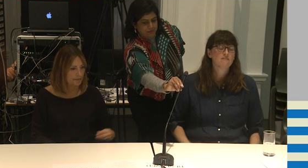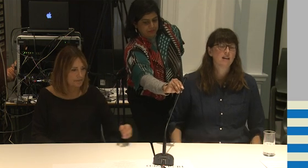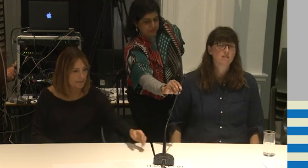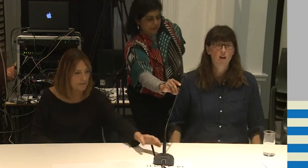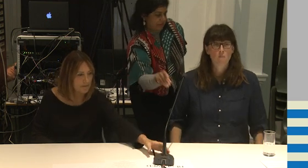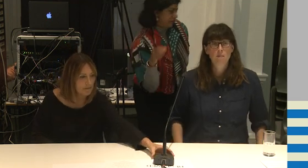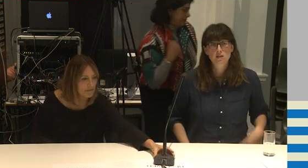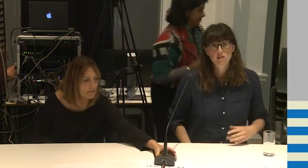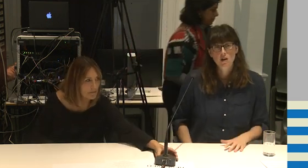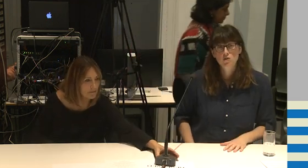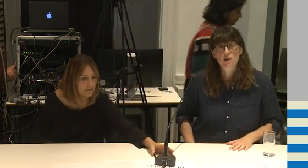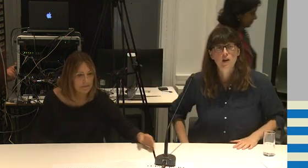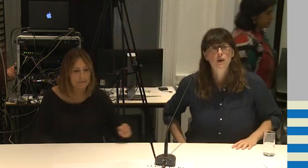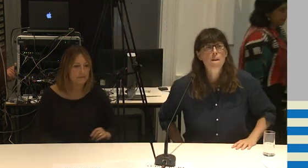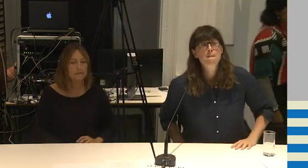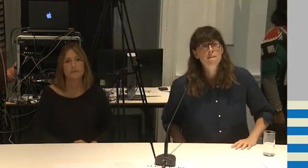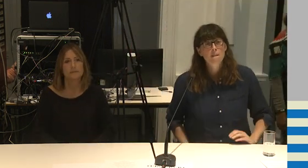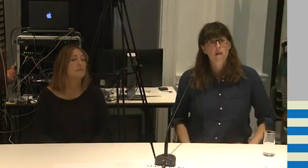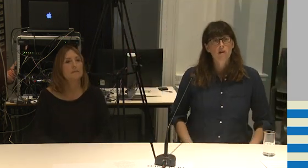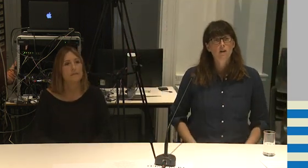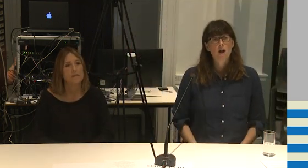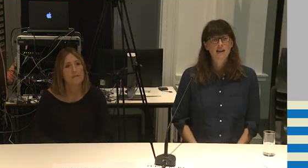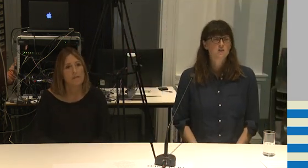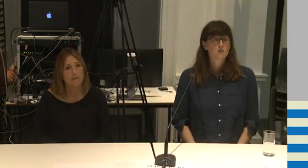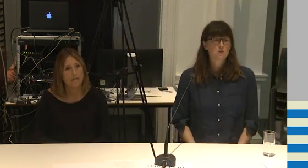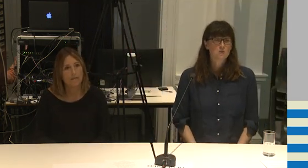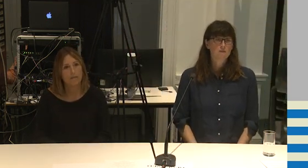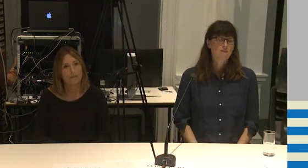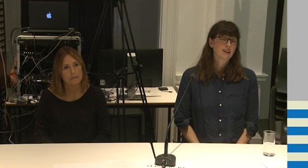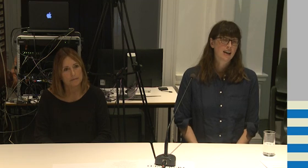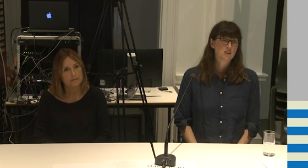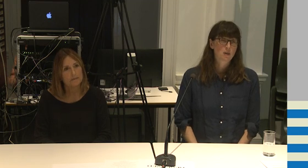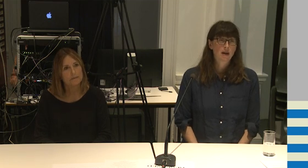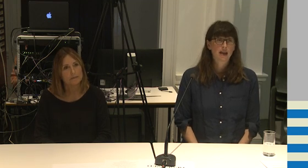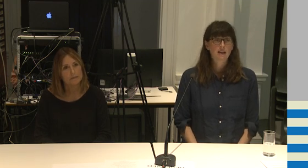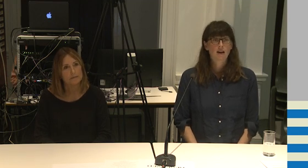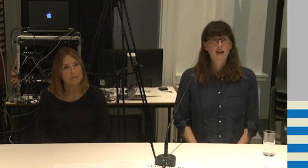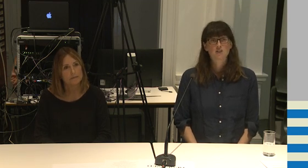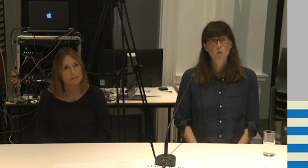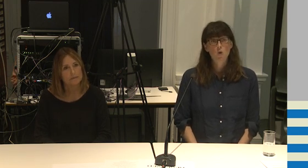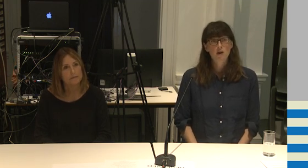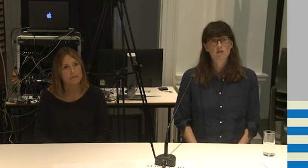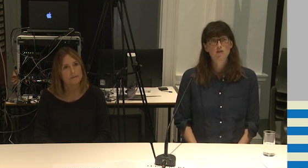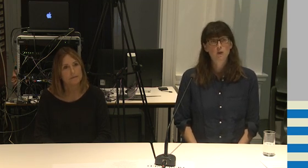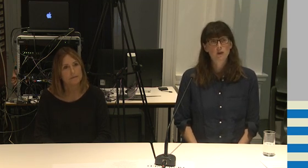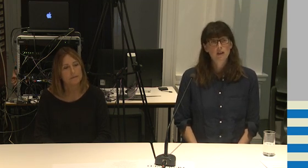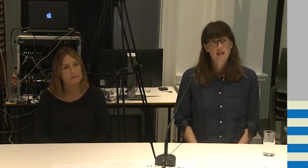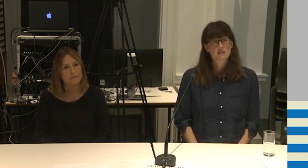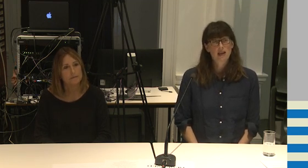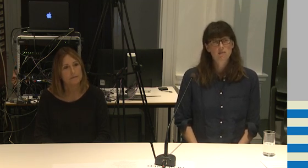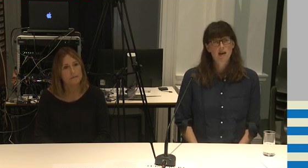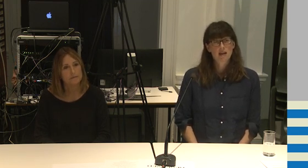Because I really felt that on my master's I was on my own. I had to fight, I had to campaign, I had to all the way